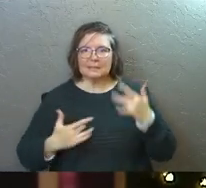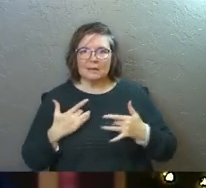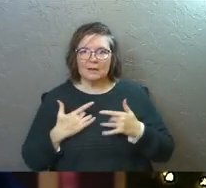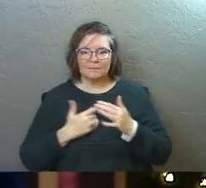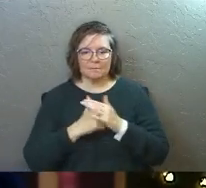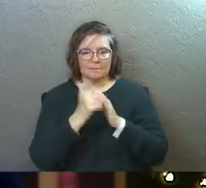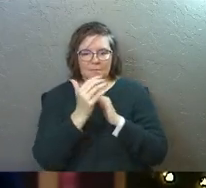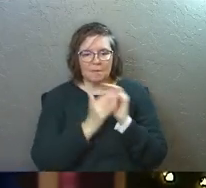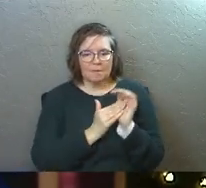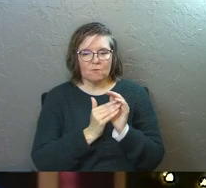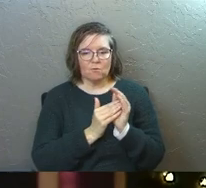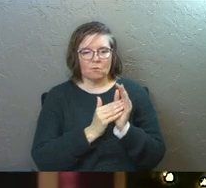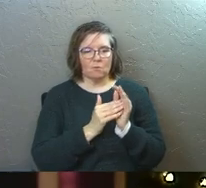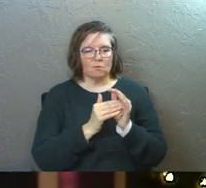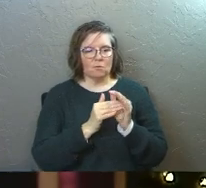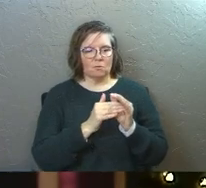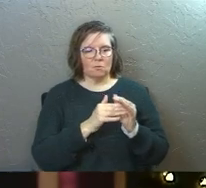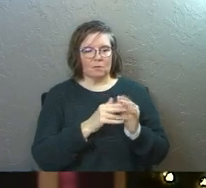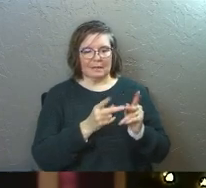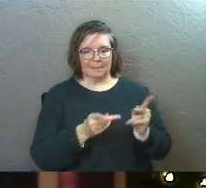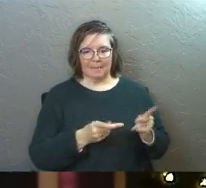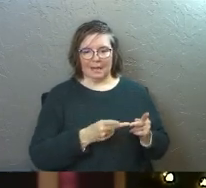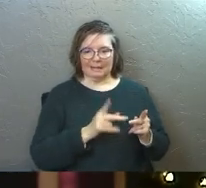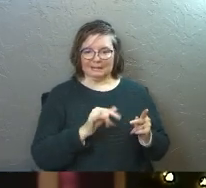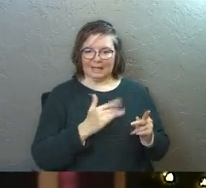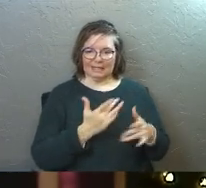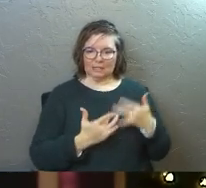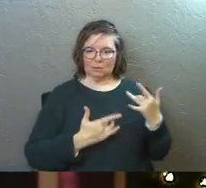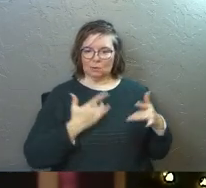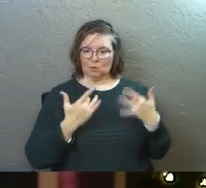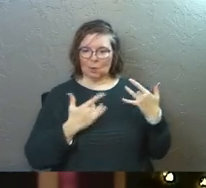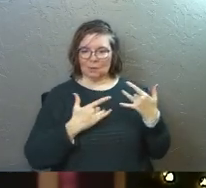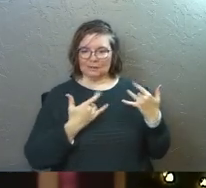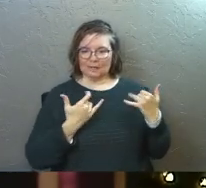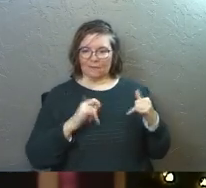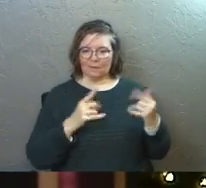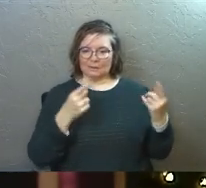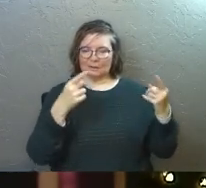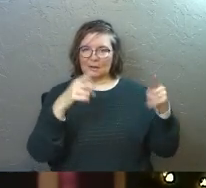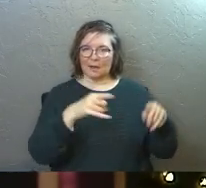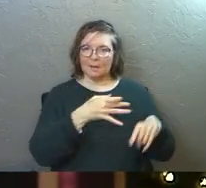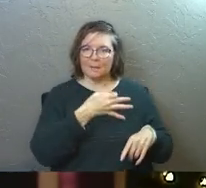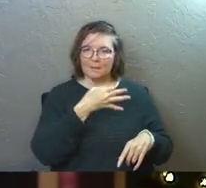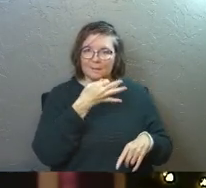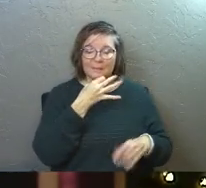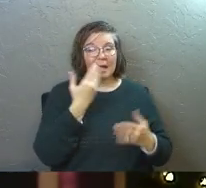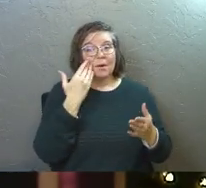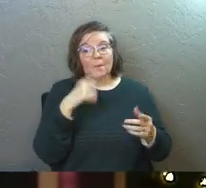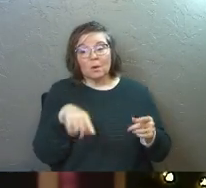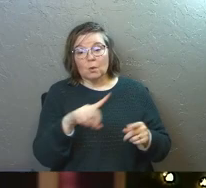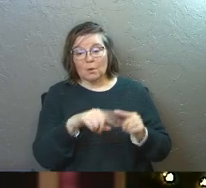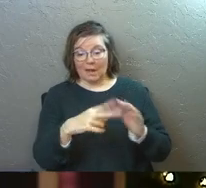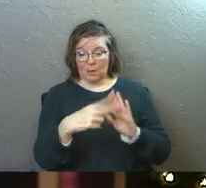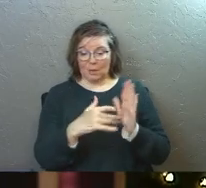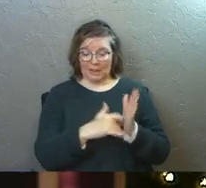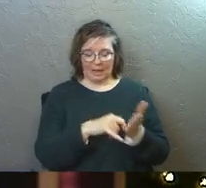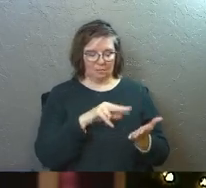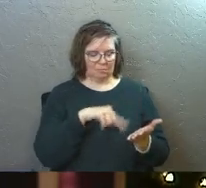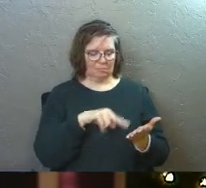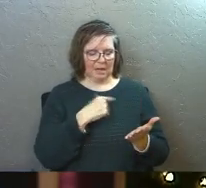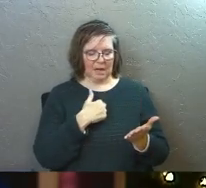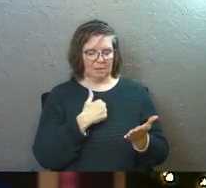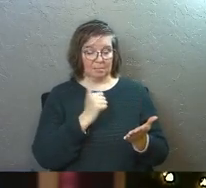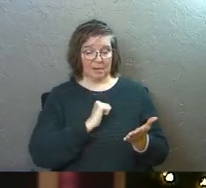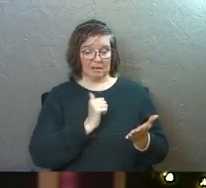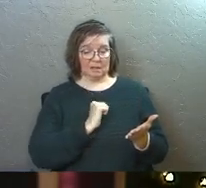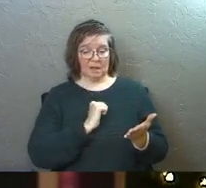this comfort in the space that he's in. It's like he's rejoicing of what is to come. Now, I don't know about y'all, but when I read that, and if I try to